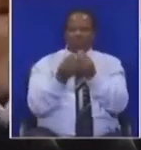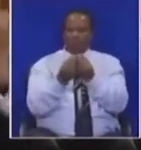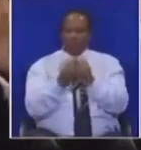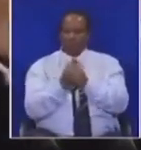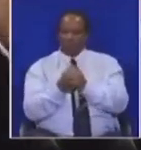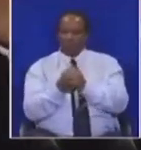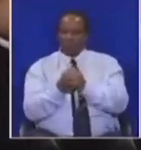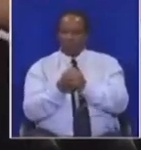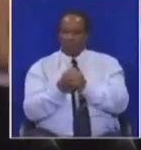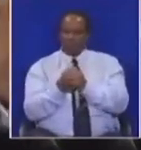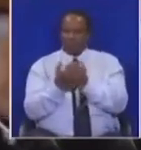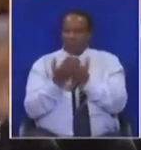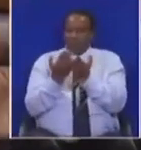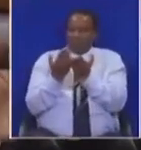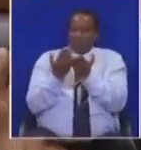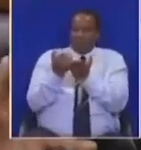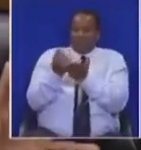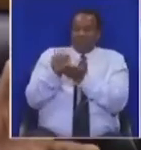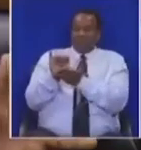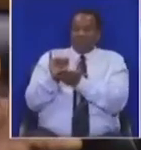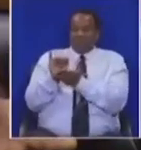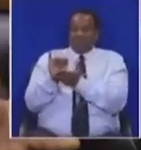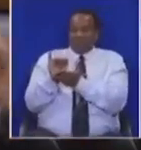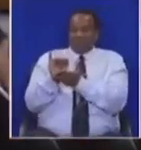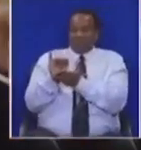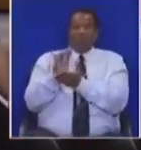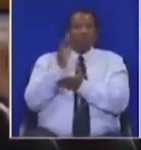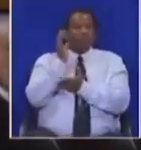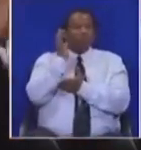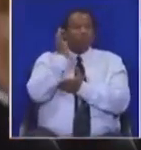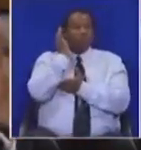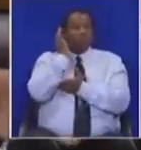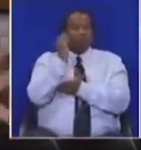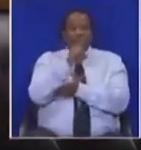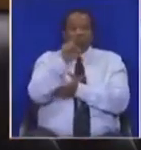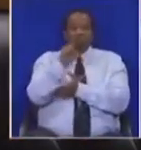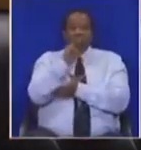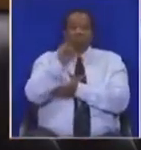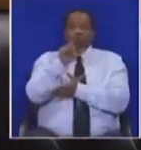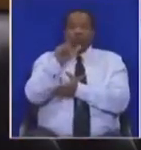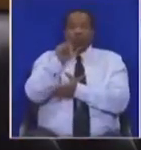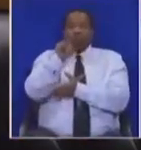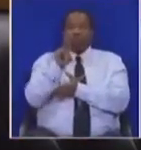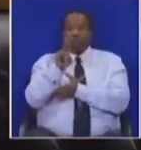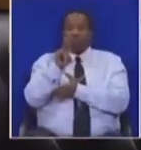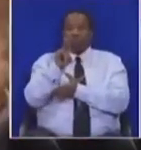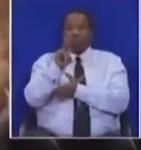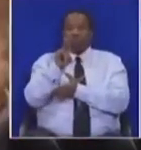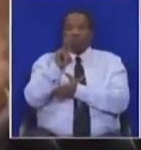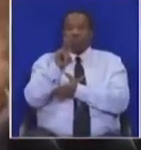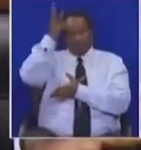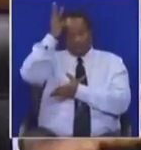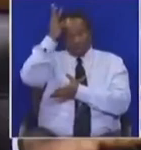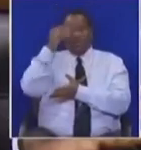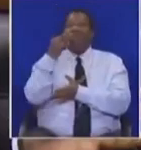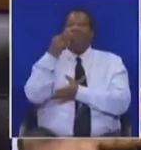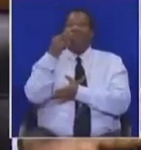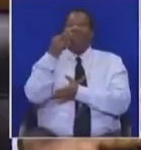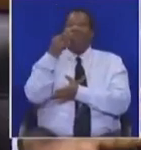If what the king of the Zulus is saying the land must come back, of